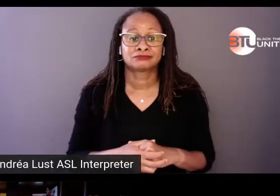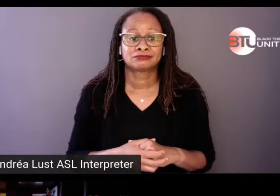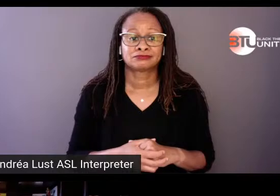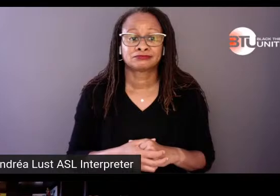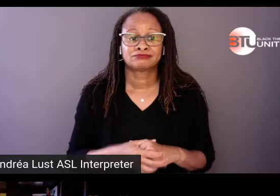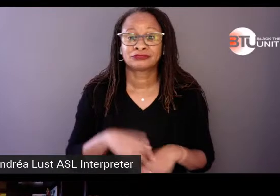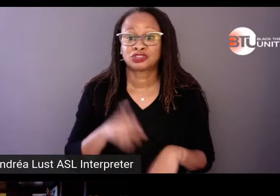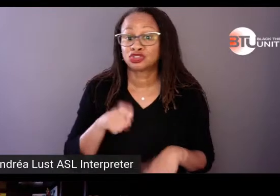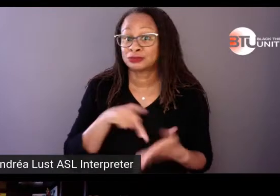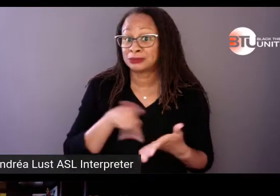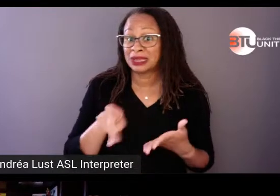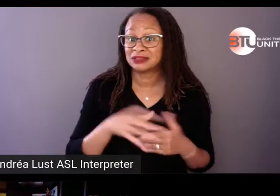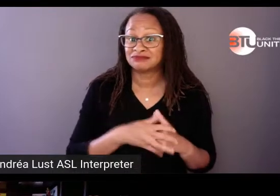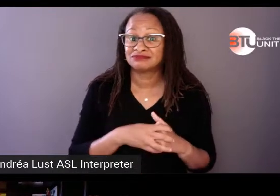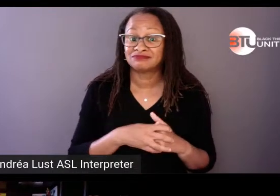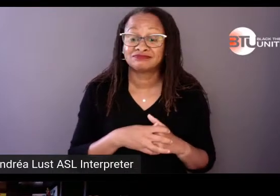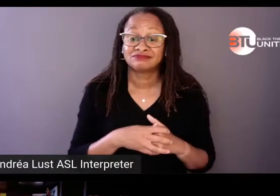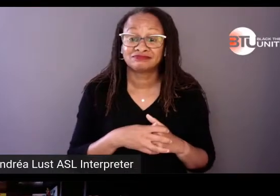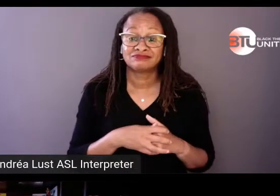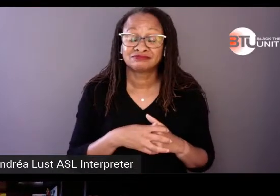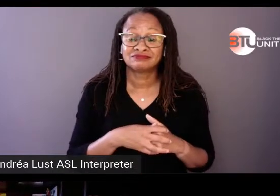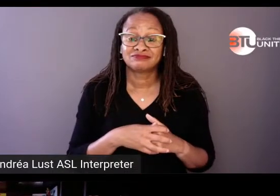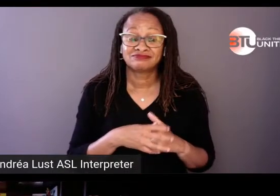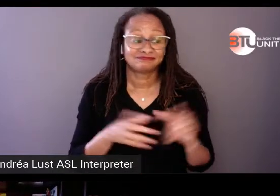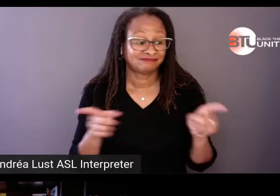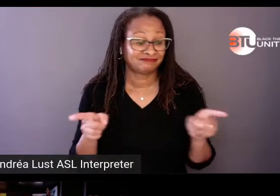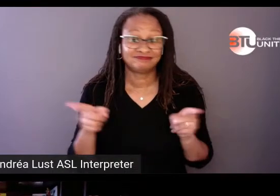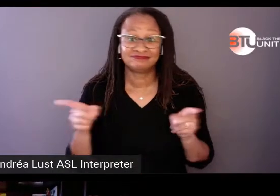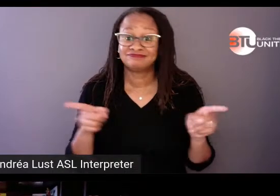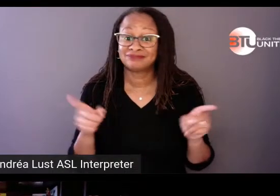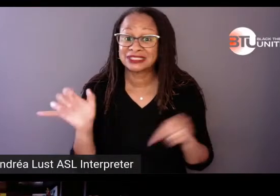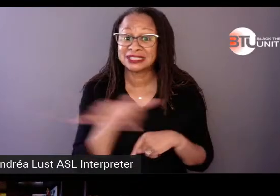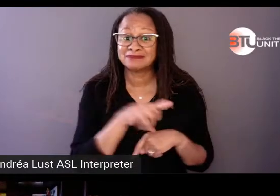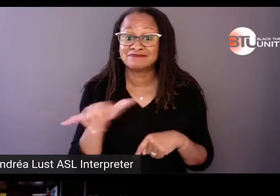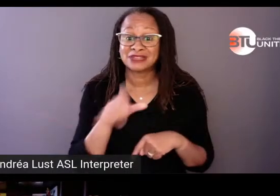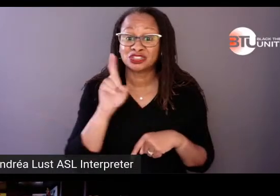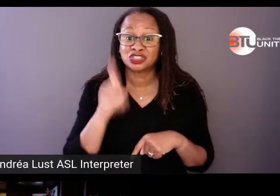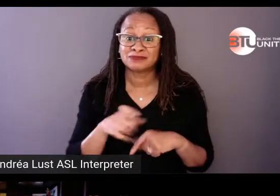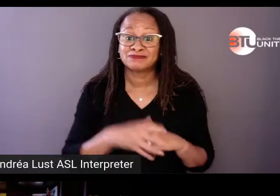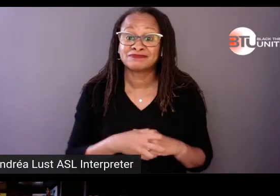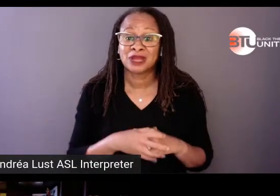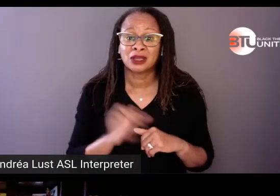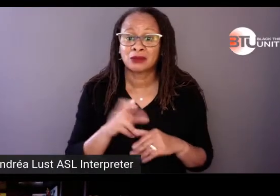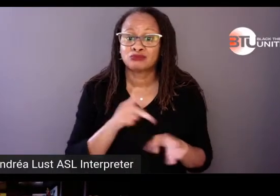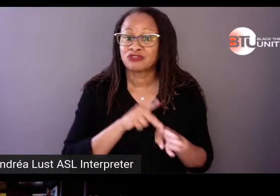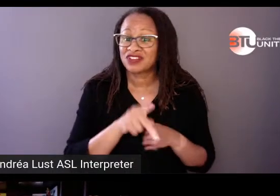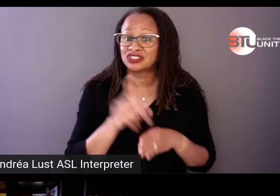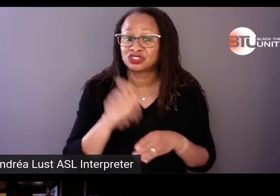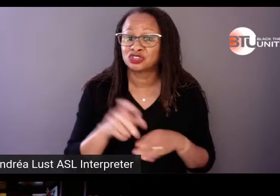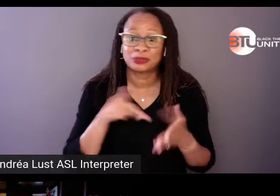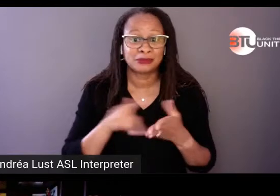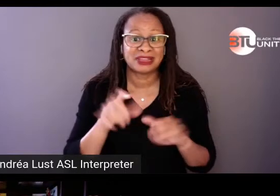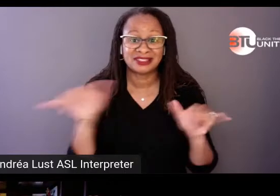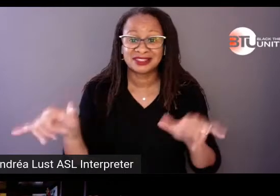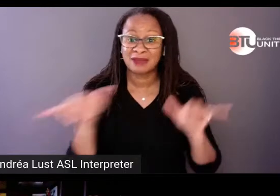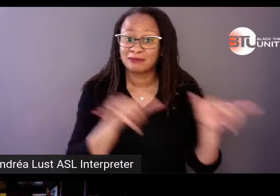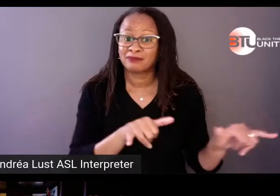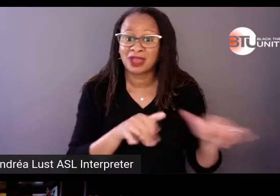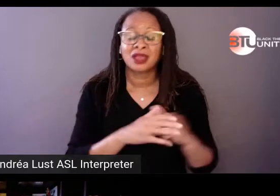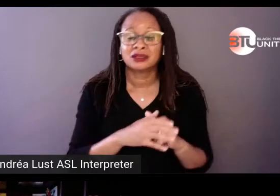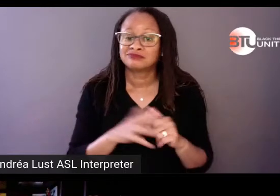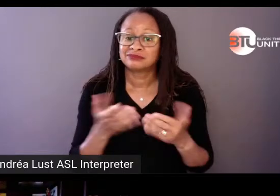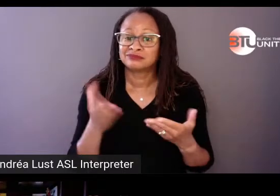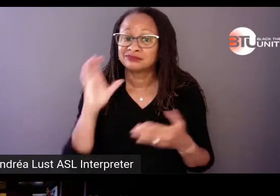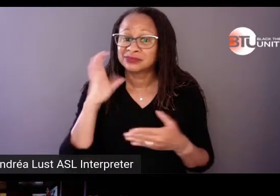they should be paid. And you say those two actors should be paid the same, or those two professionals should be paid the same. That seems pretty